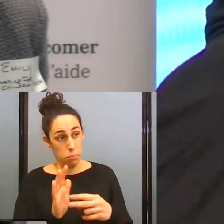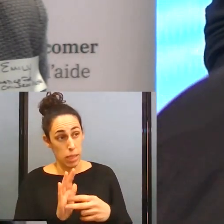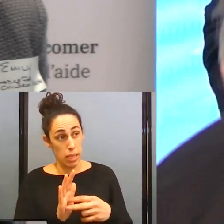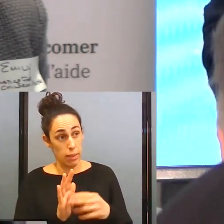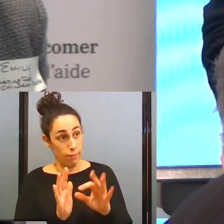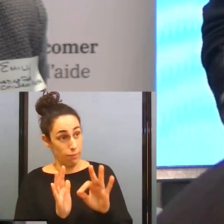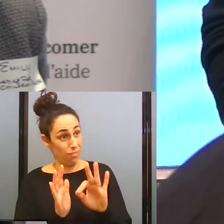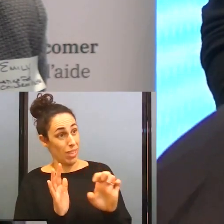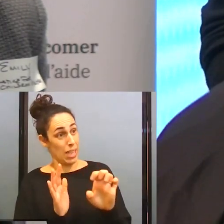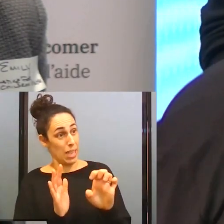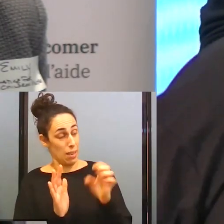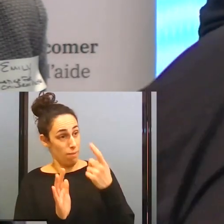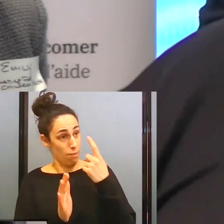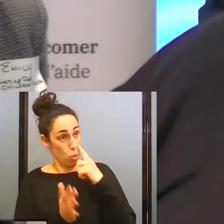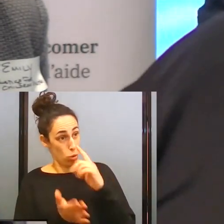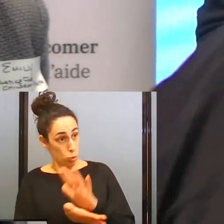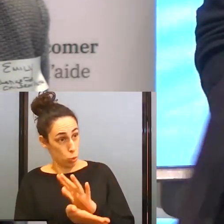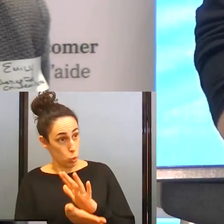secondary school.